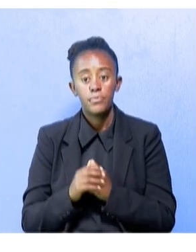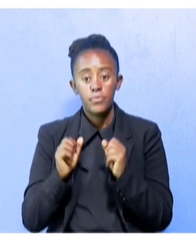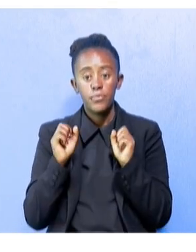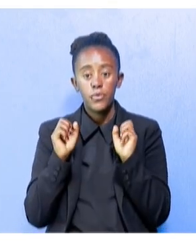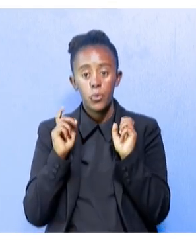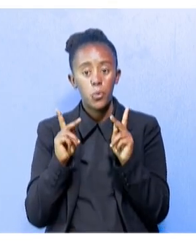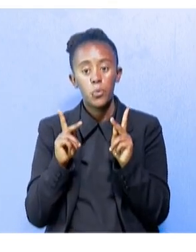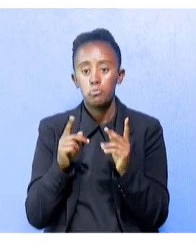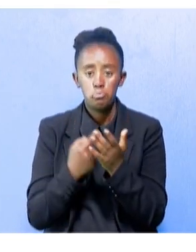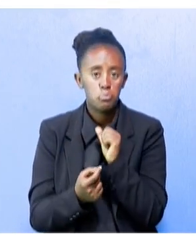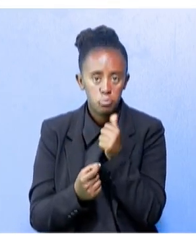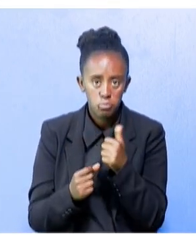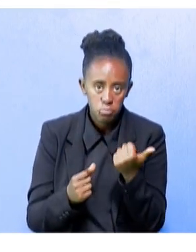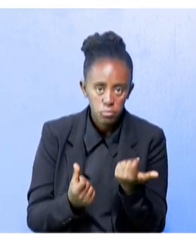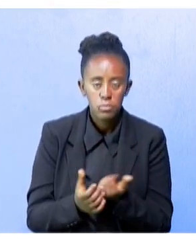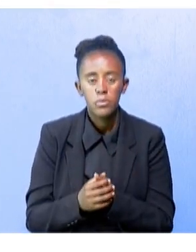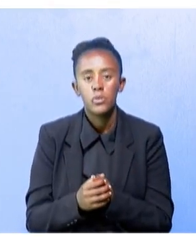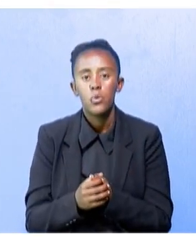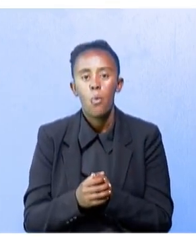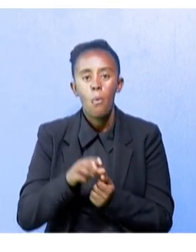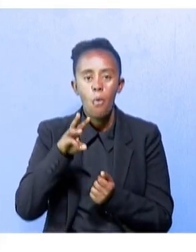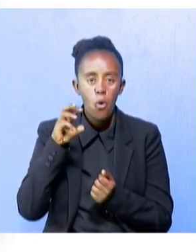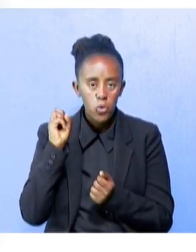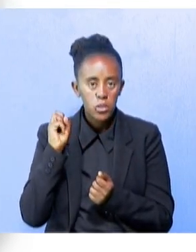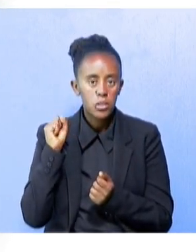Okay, it's not only that. Was,